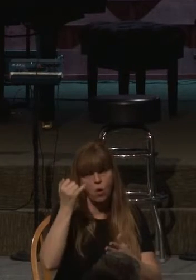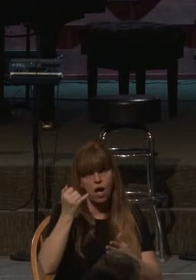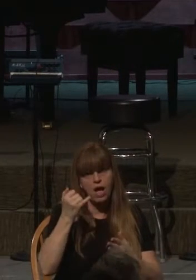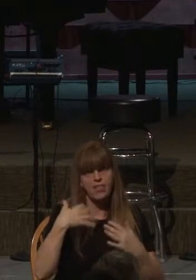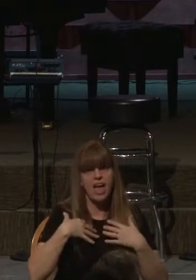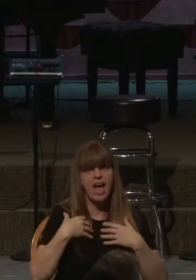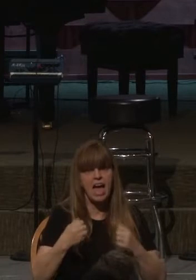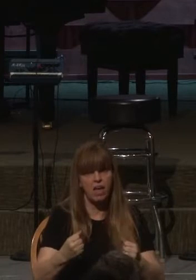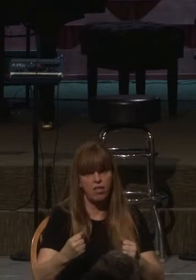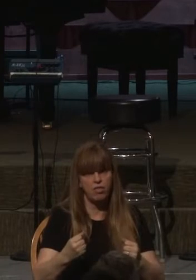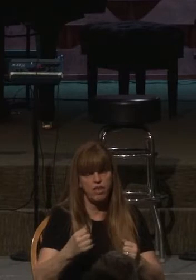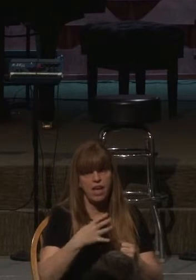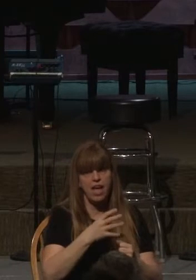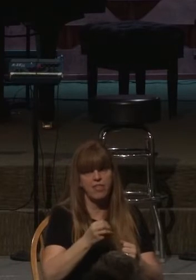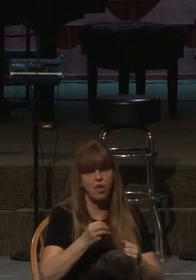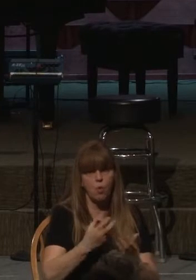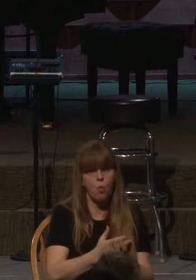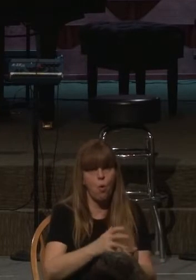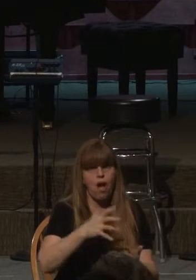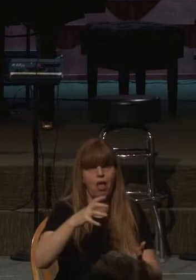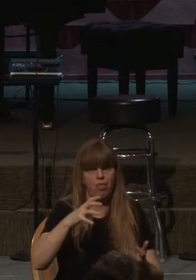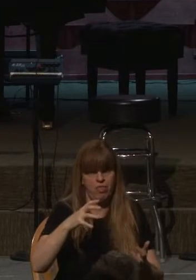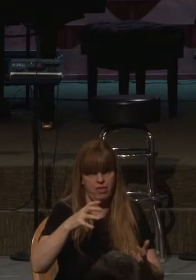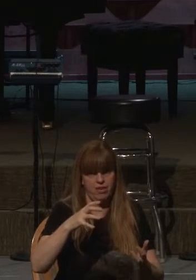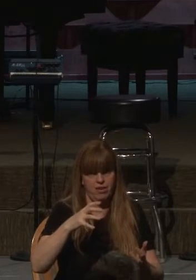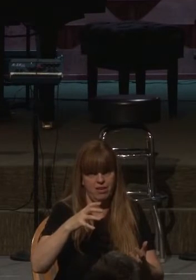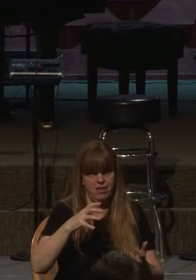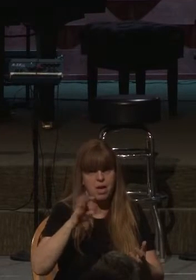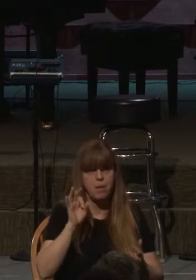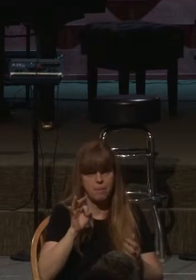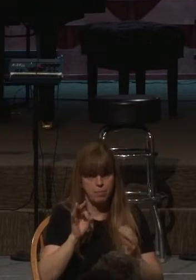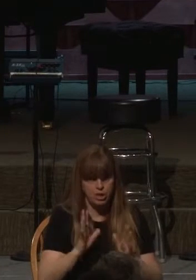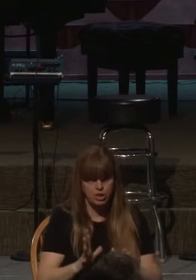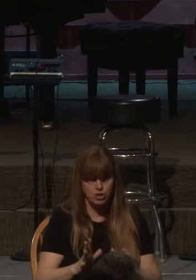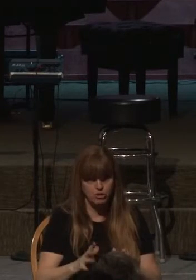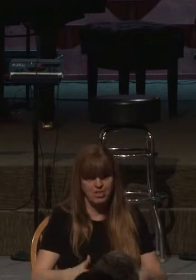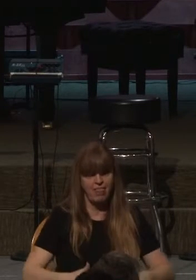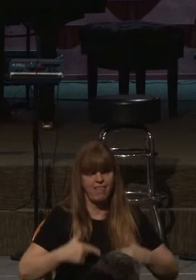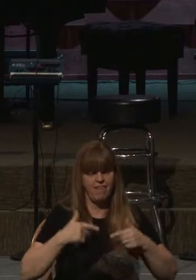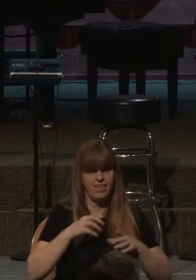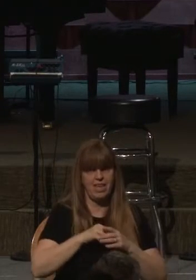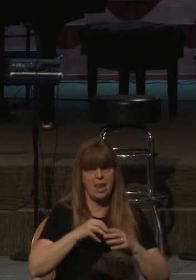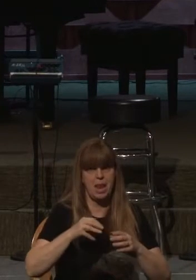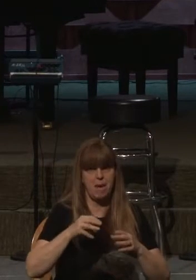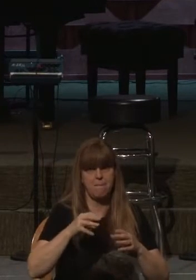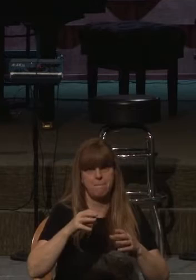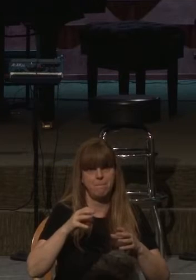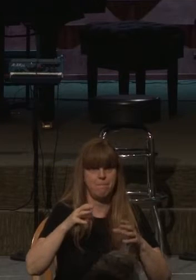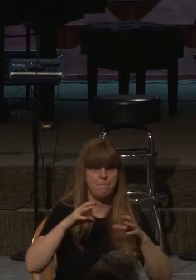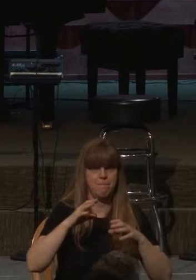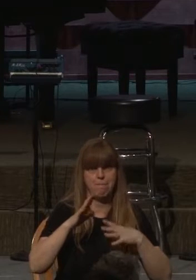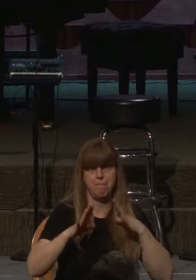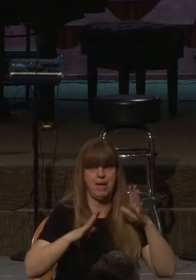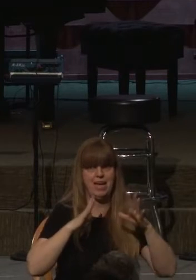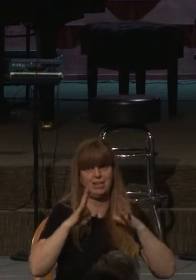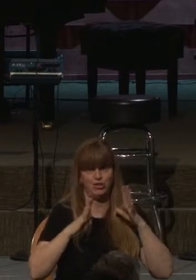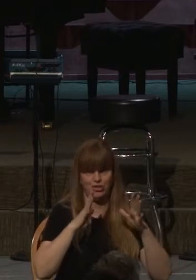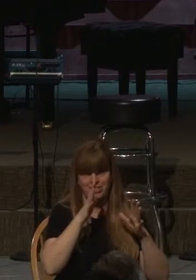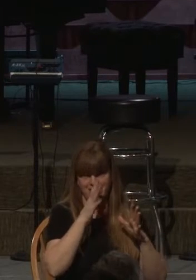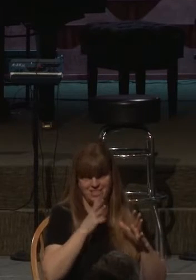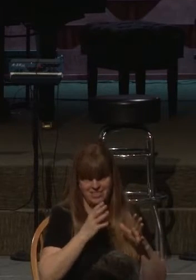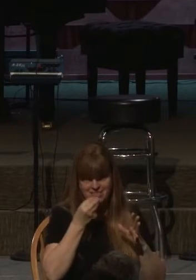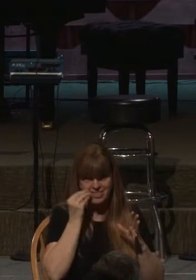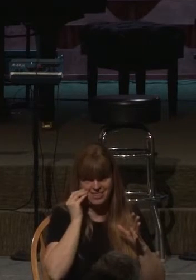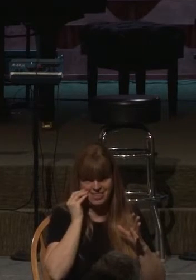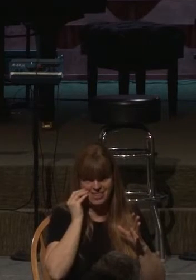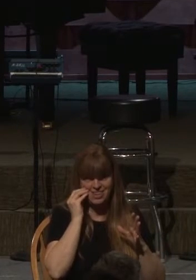wealth hucksters are able to live in mansions, wear $2,500 suits, and